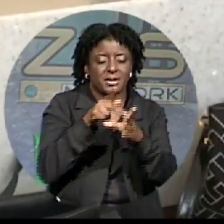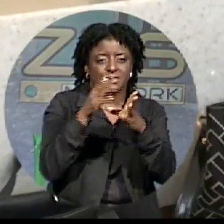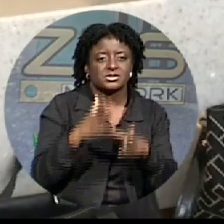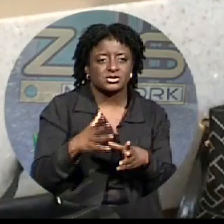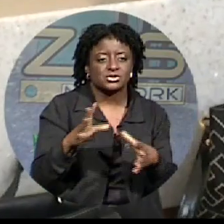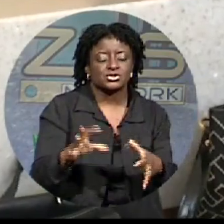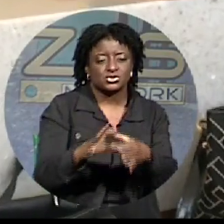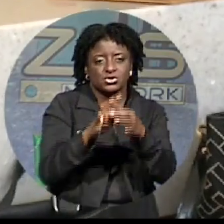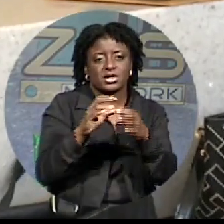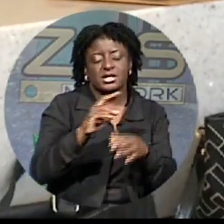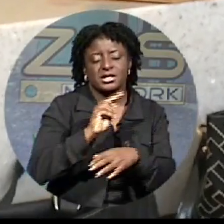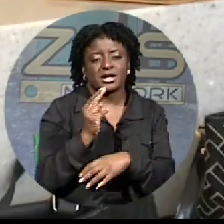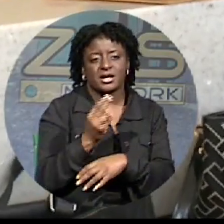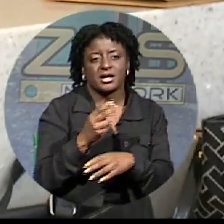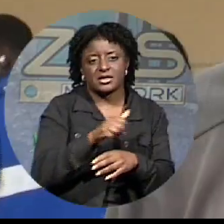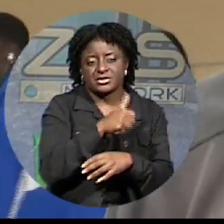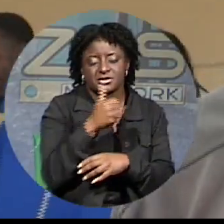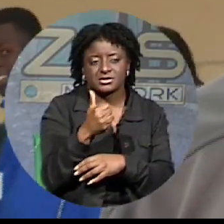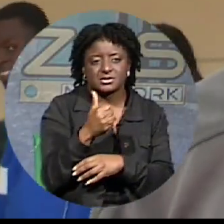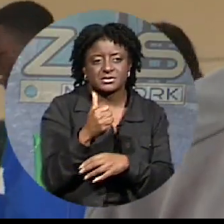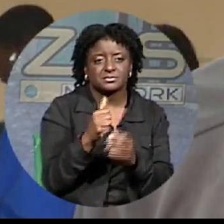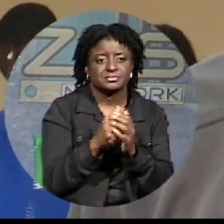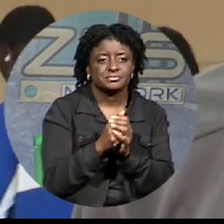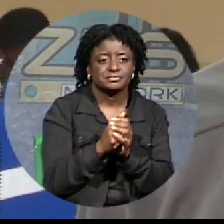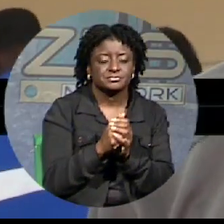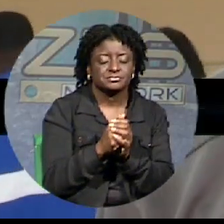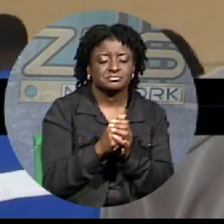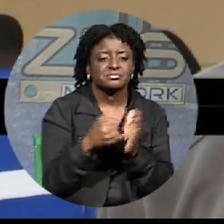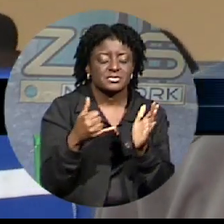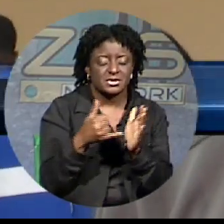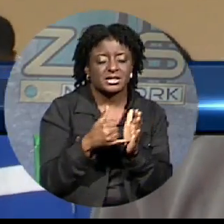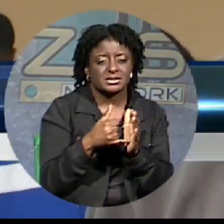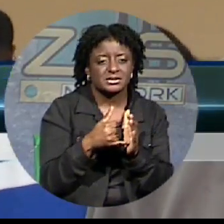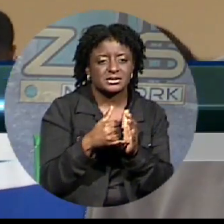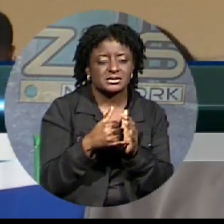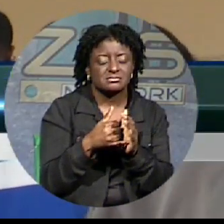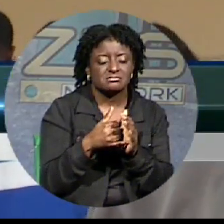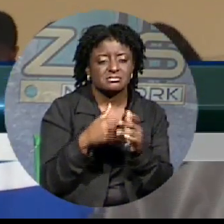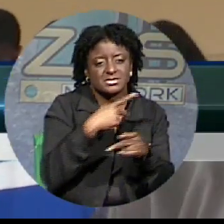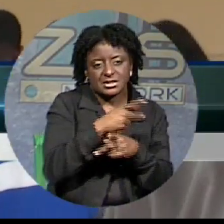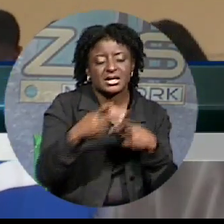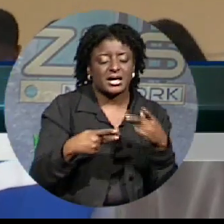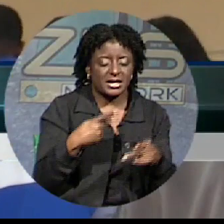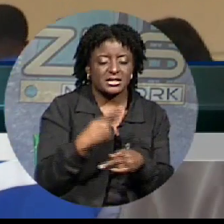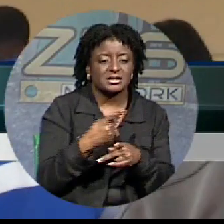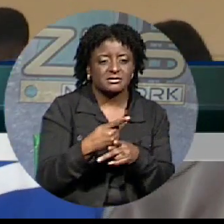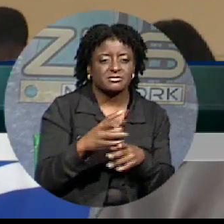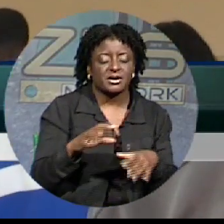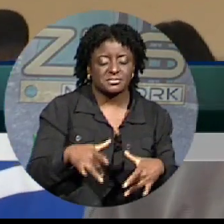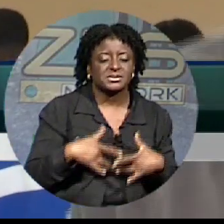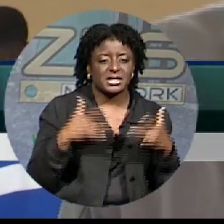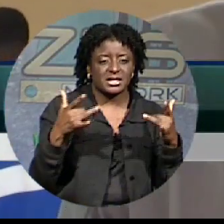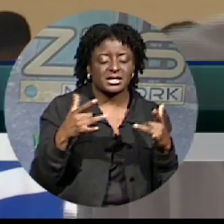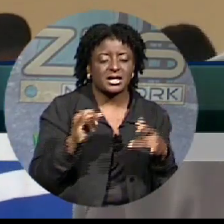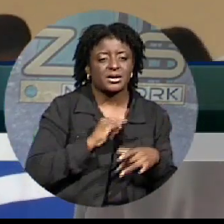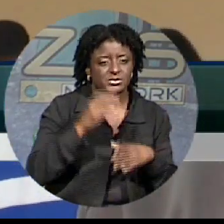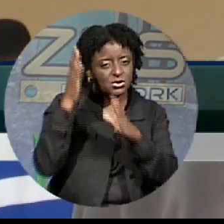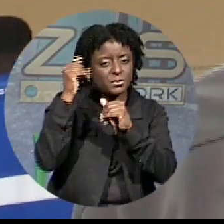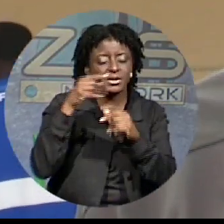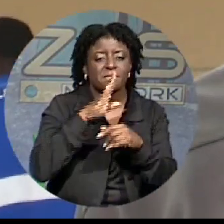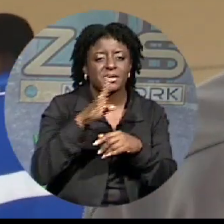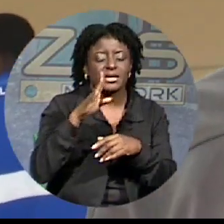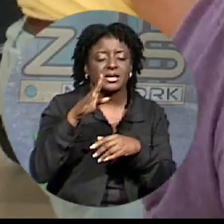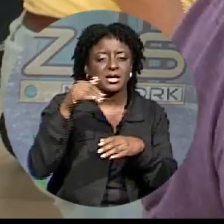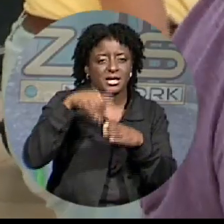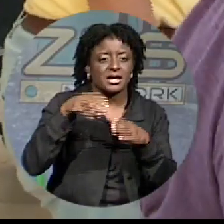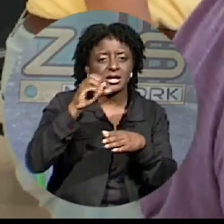the long delays have put a damper on. I mean, it's kind of upsetting. I was hoping to be already in Orlando, but yeah, what can you